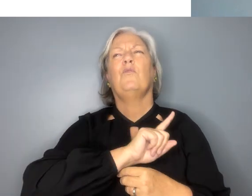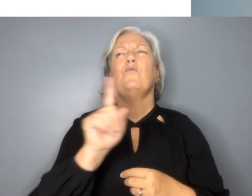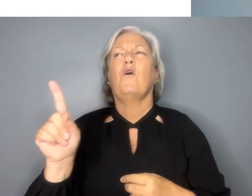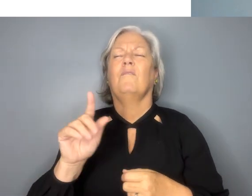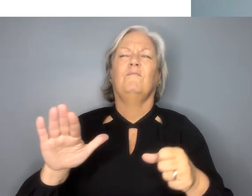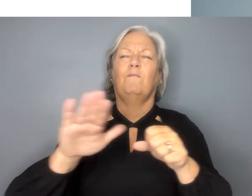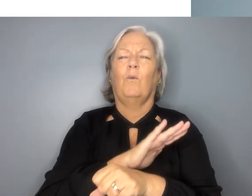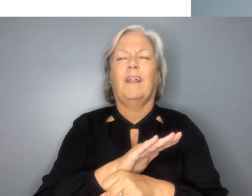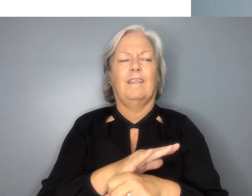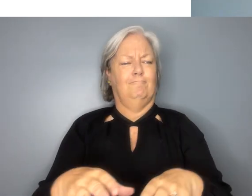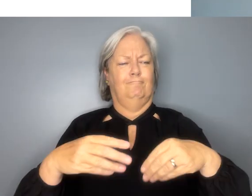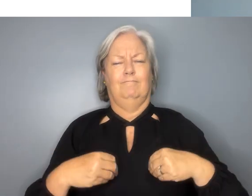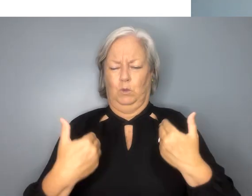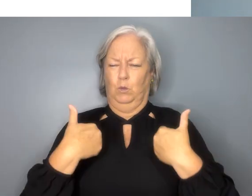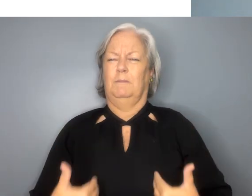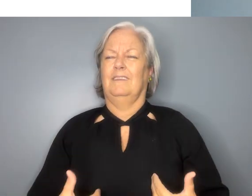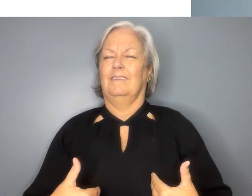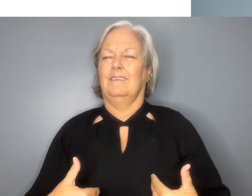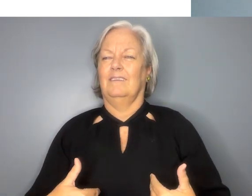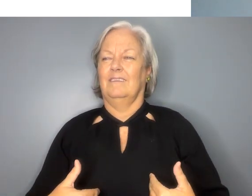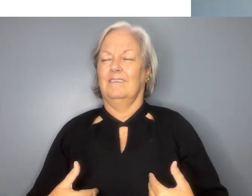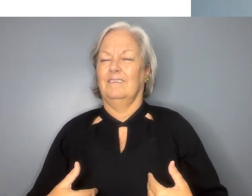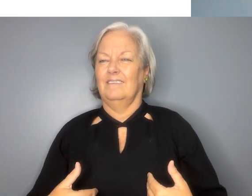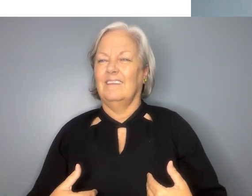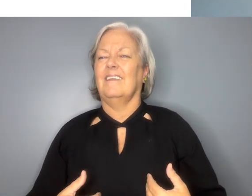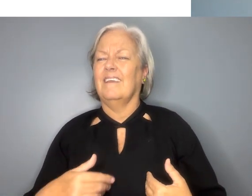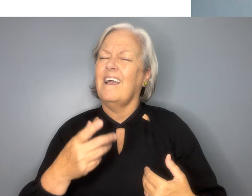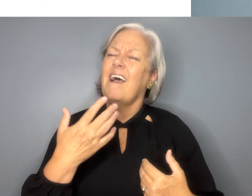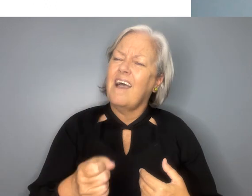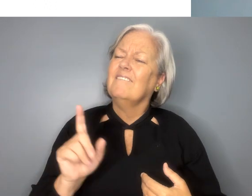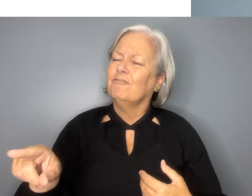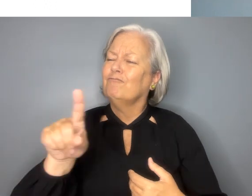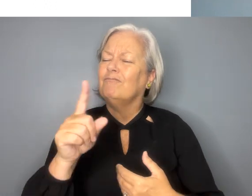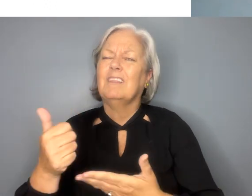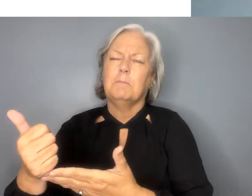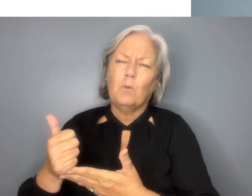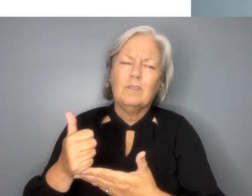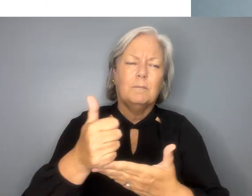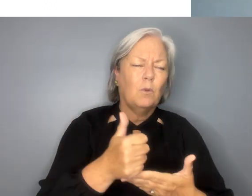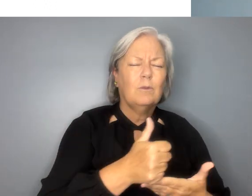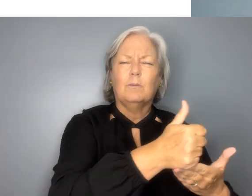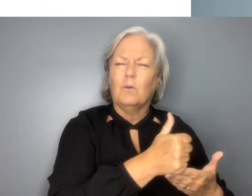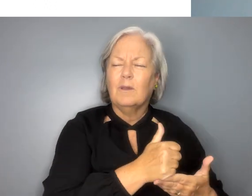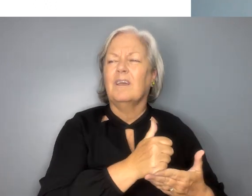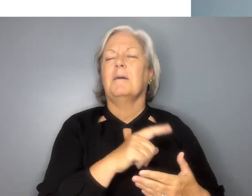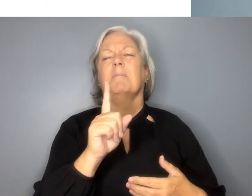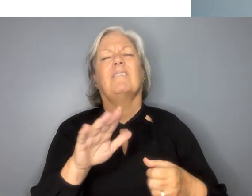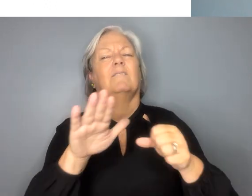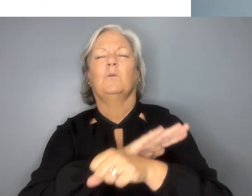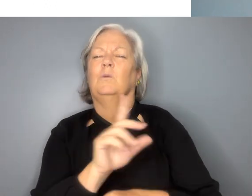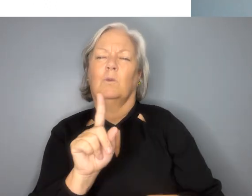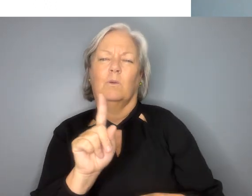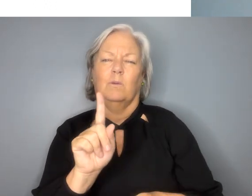like all of you is understood and all of you is supported. And that is not just about, of course,